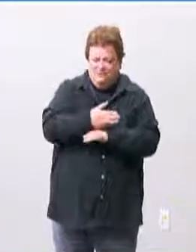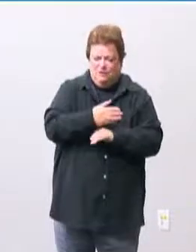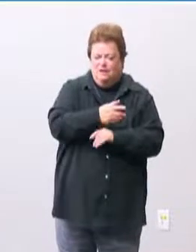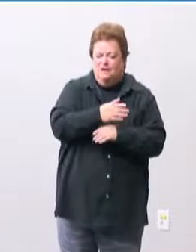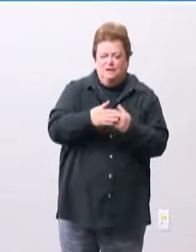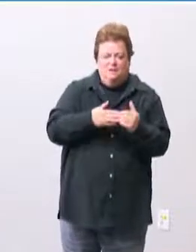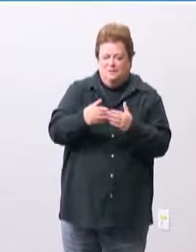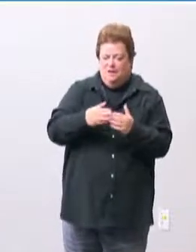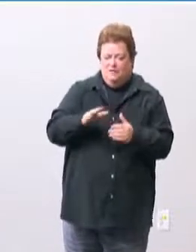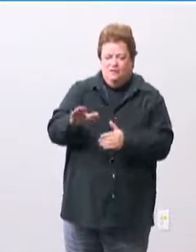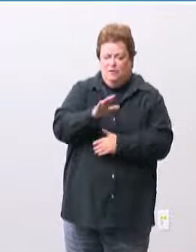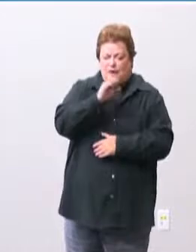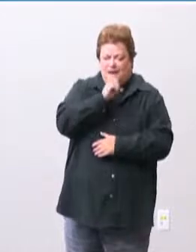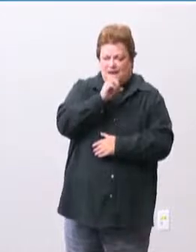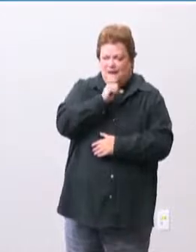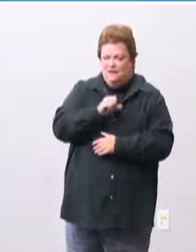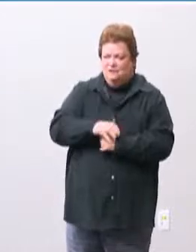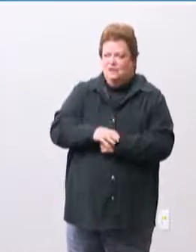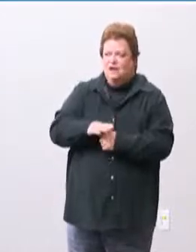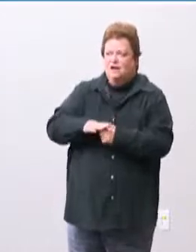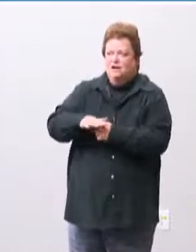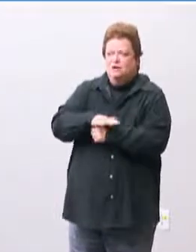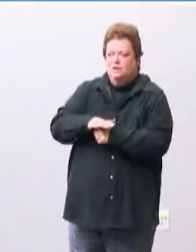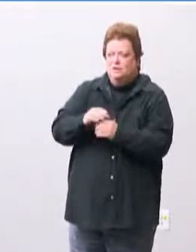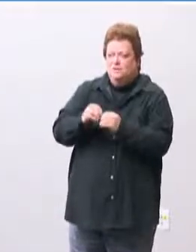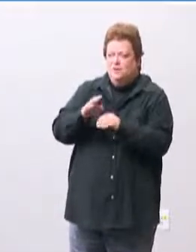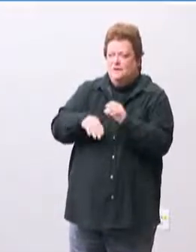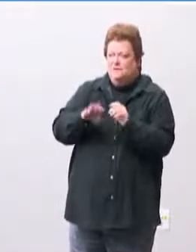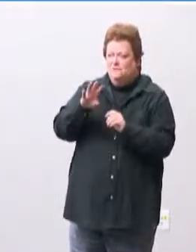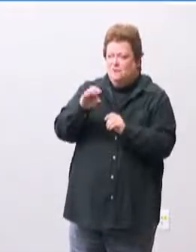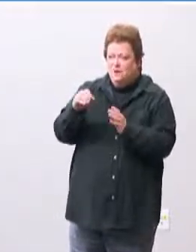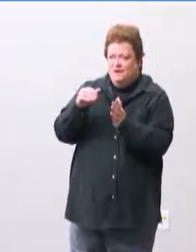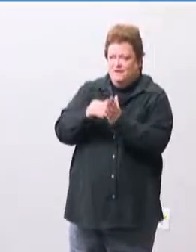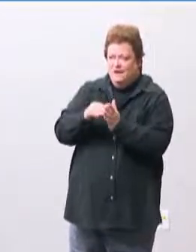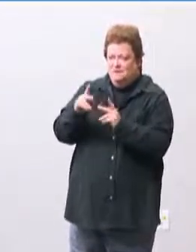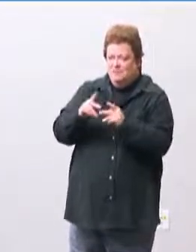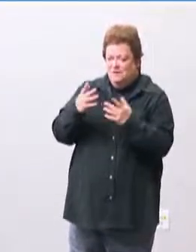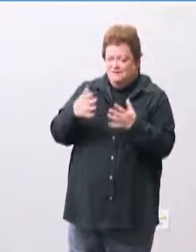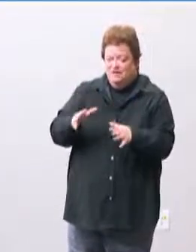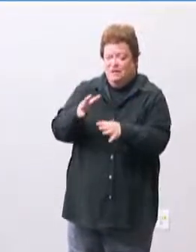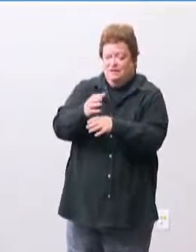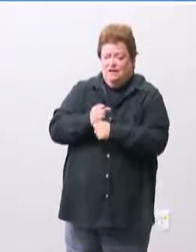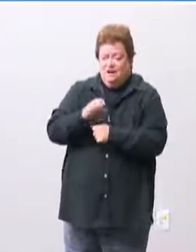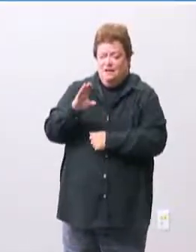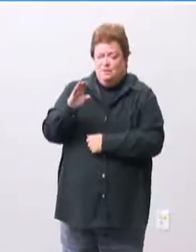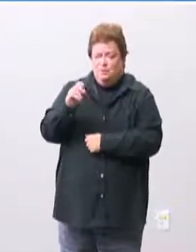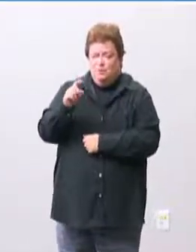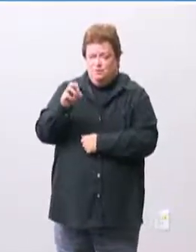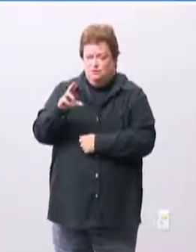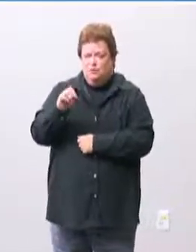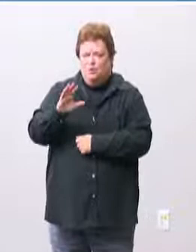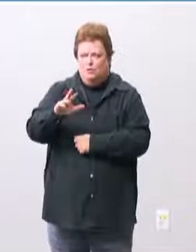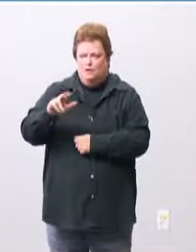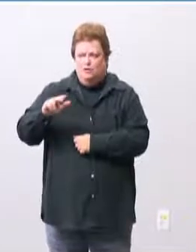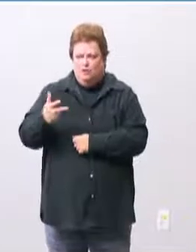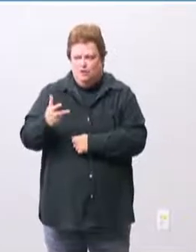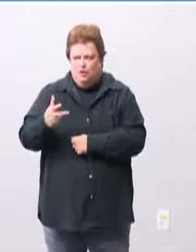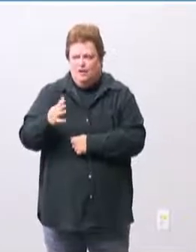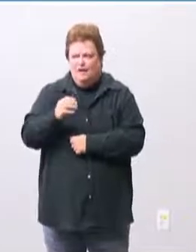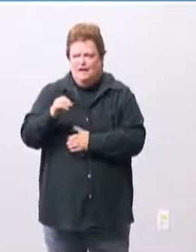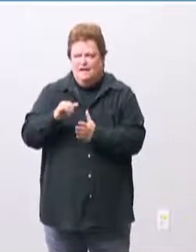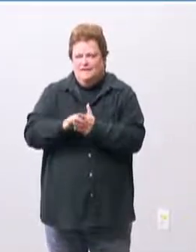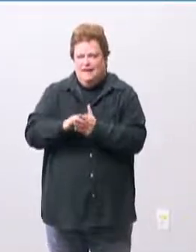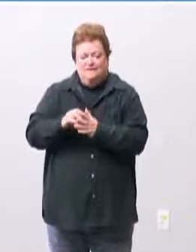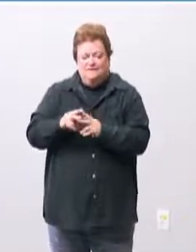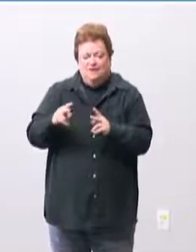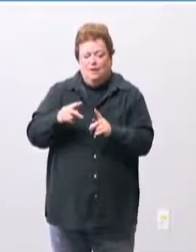regardless of their age. Locally, more than 40,000 people have received booster doses or third doses, and this is